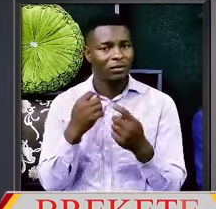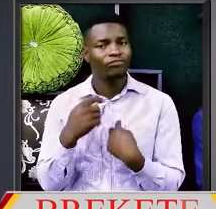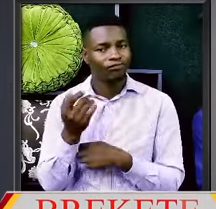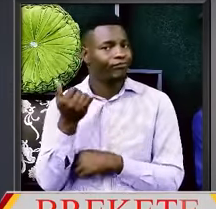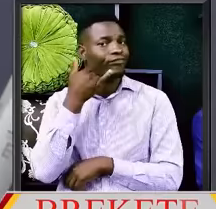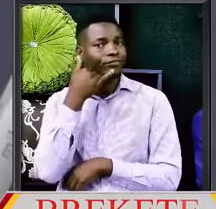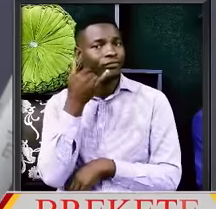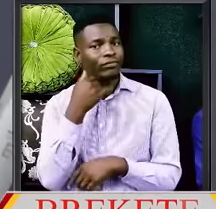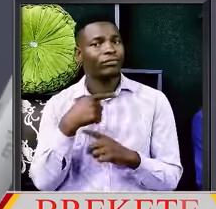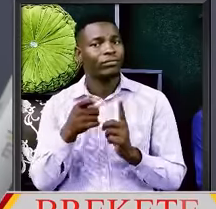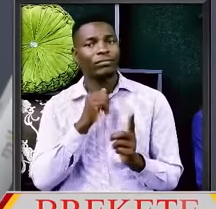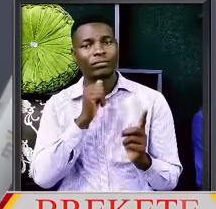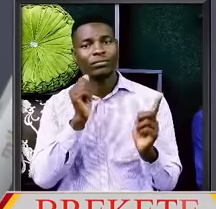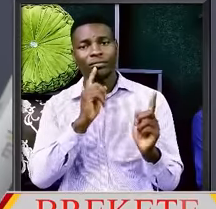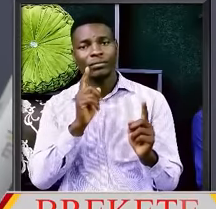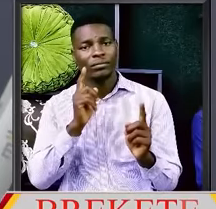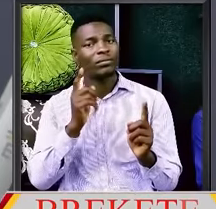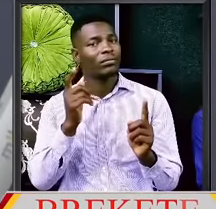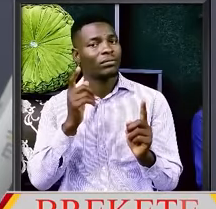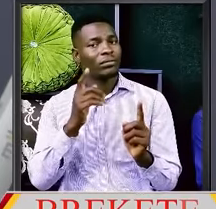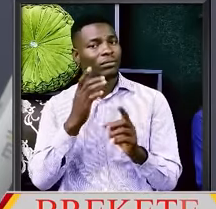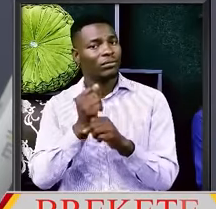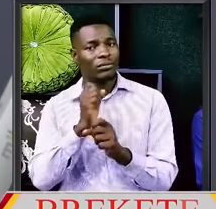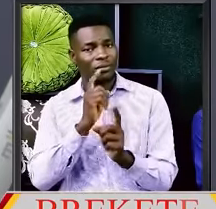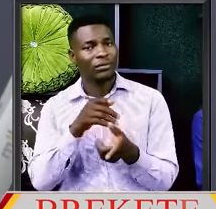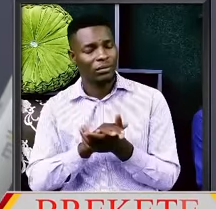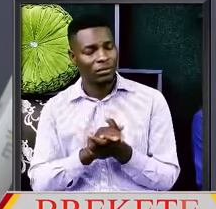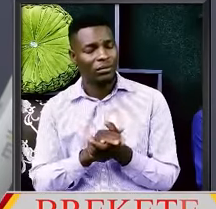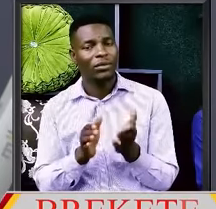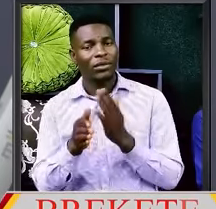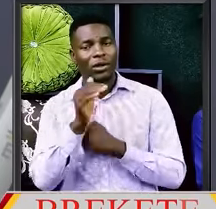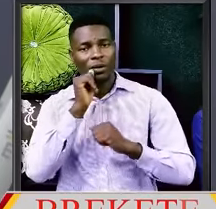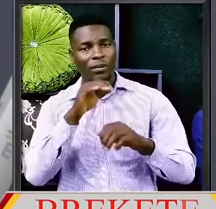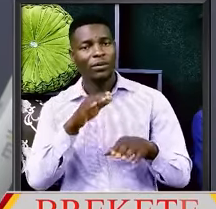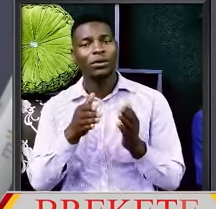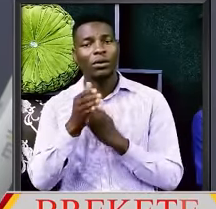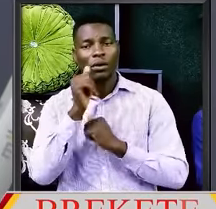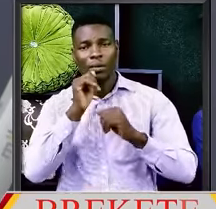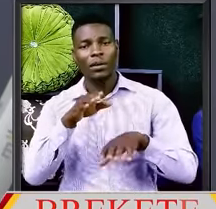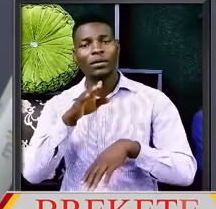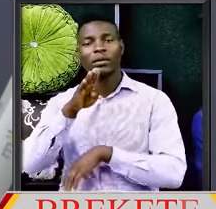I'm sorry, sir. God bless you, my brother. Amen and yes. Brekete Family.